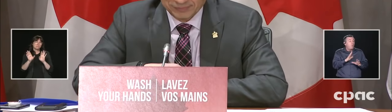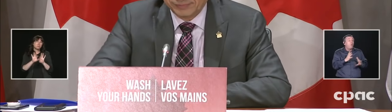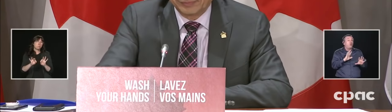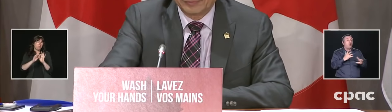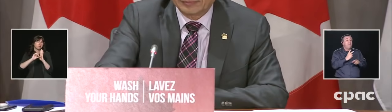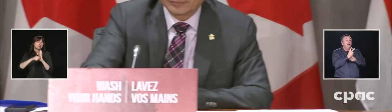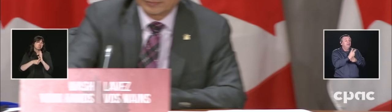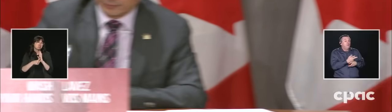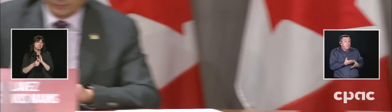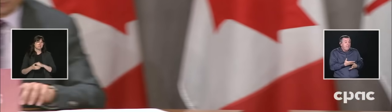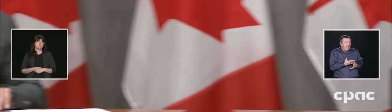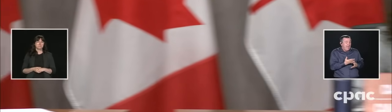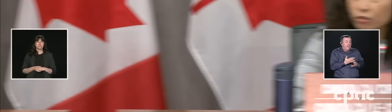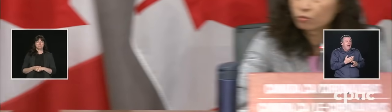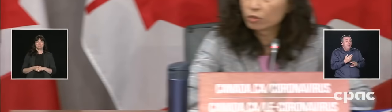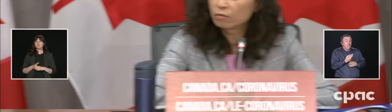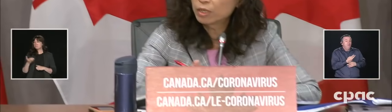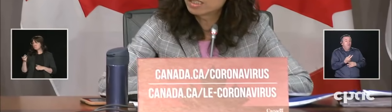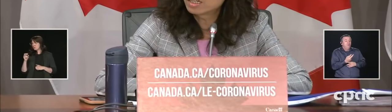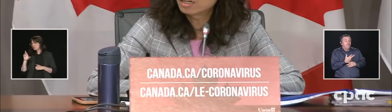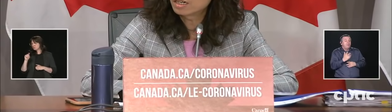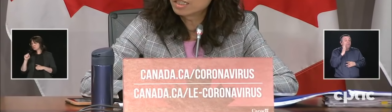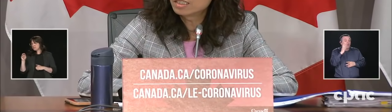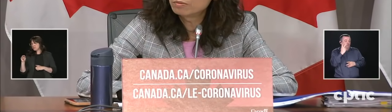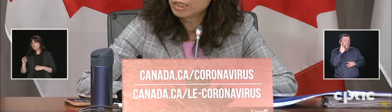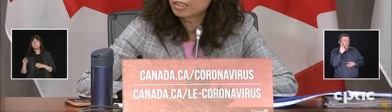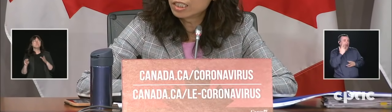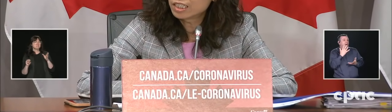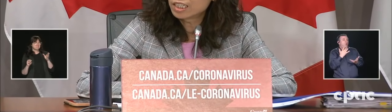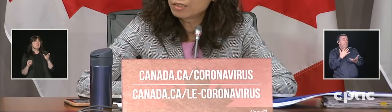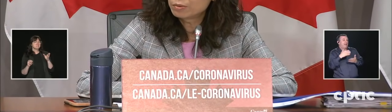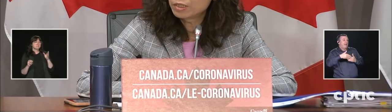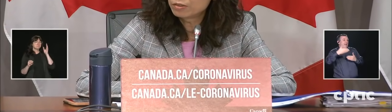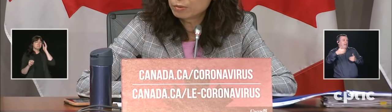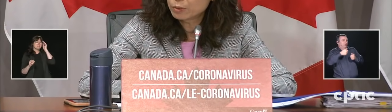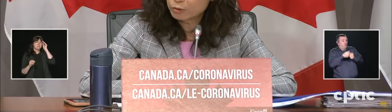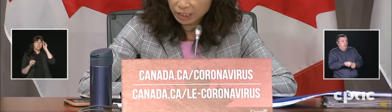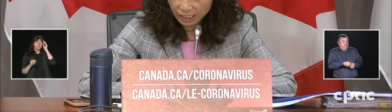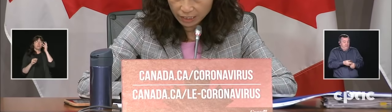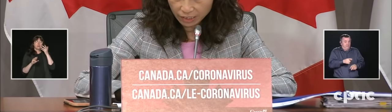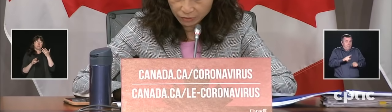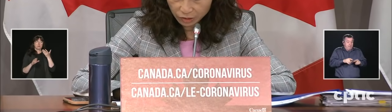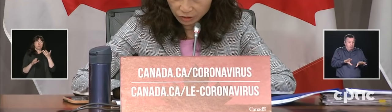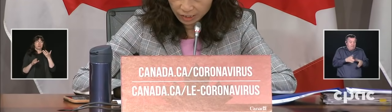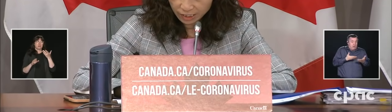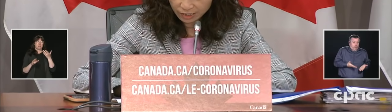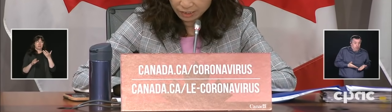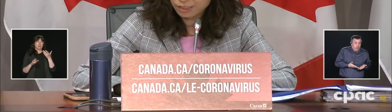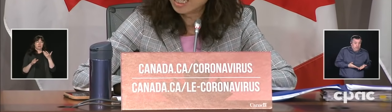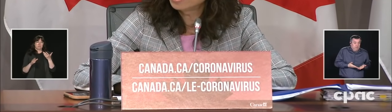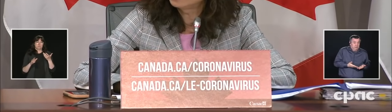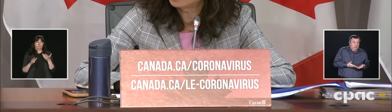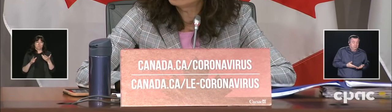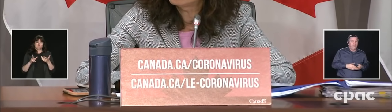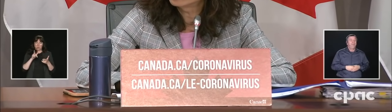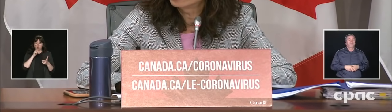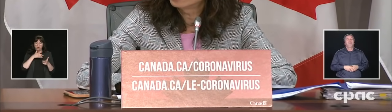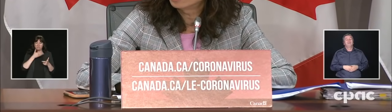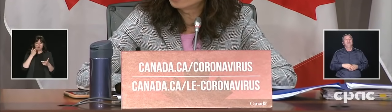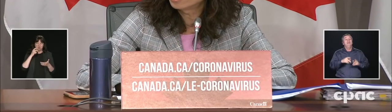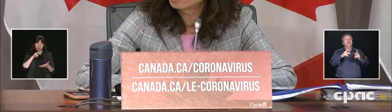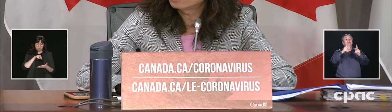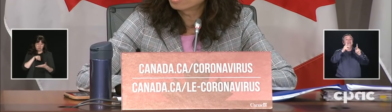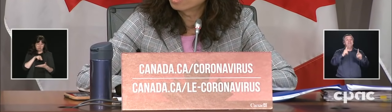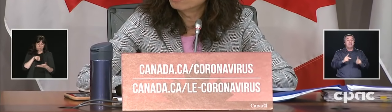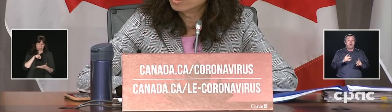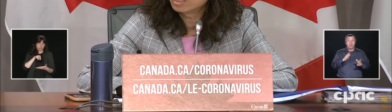Tam? Maybe I'll just suggest those with better eyes than me on a tiny piece of paper right now. If you looked at today's date,